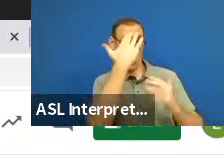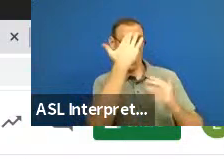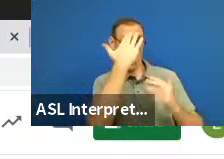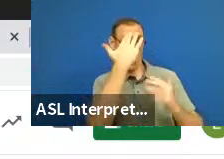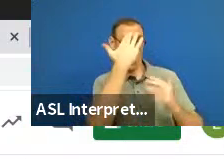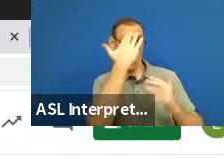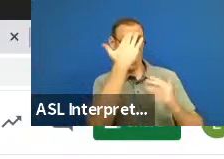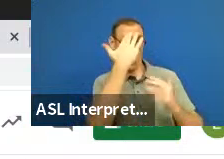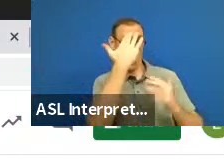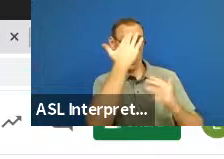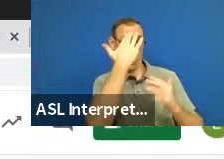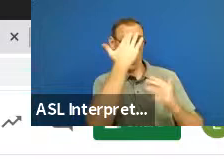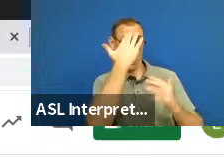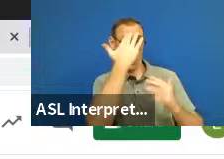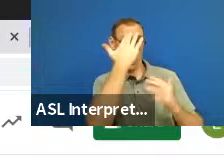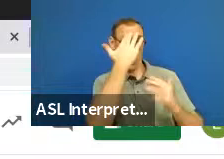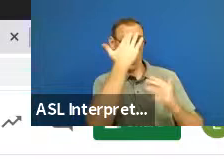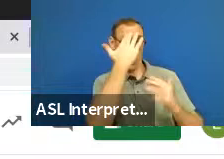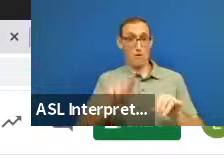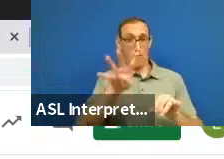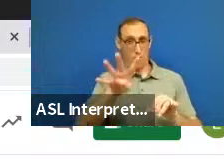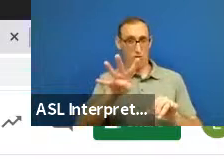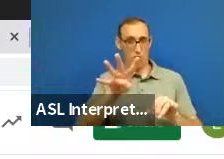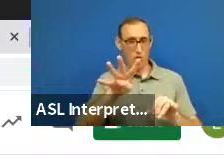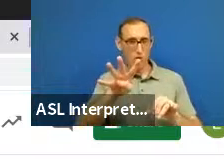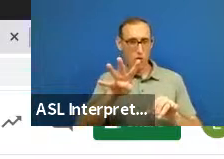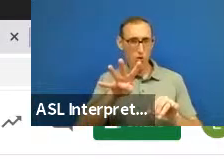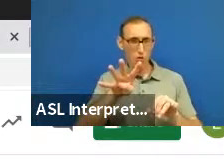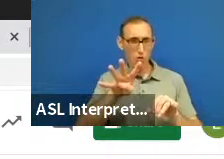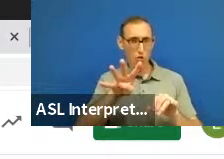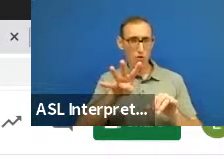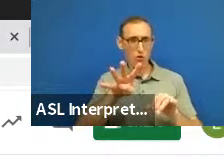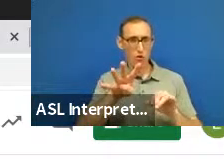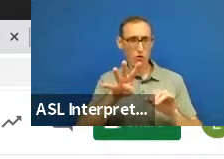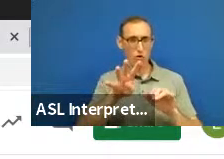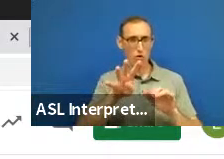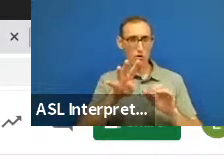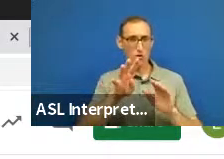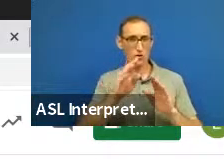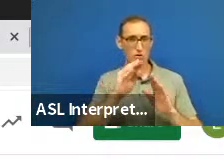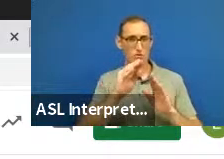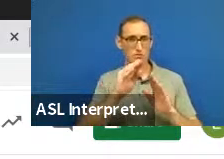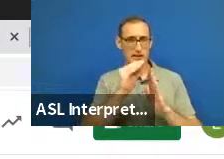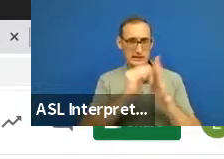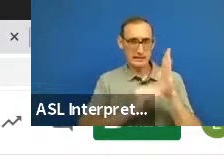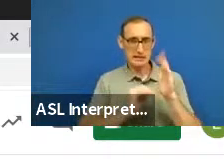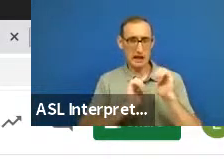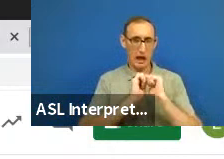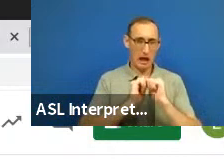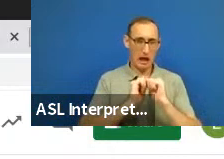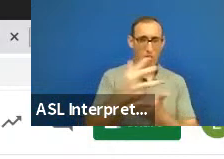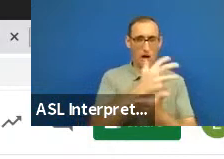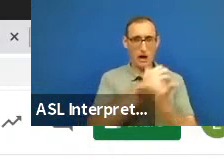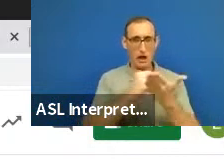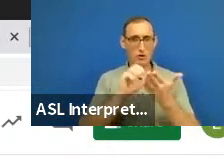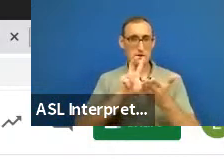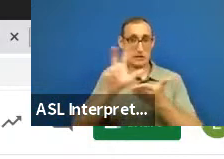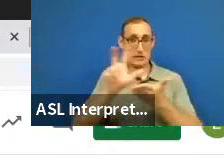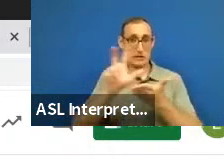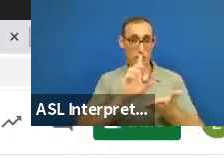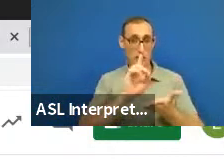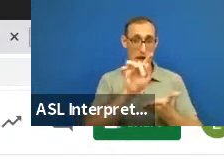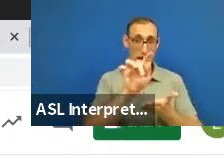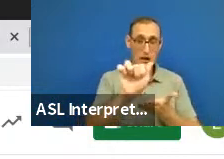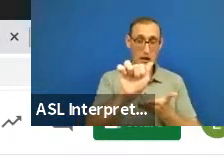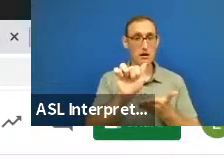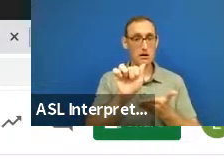I think it was, would suffice as a way to gather stakeholder data. But if they are talking